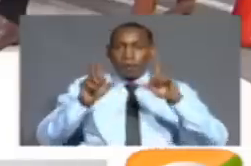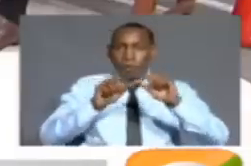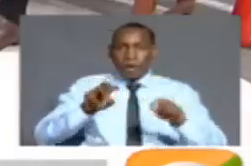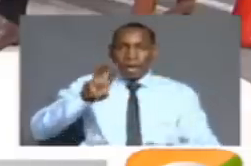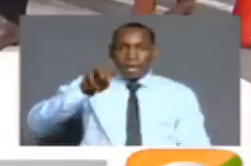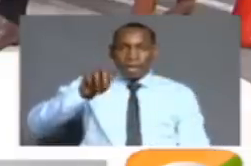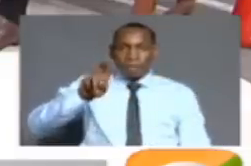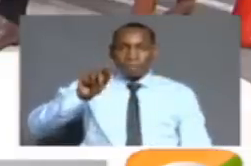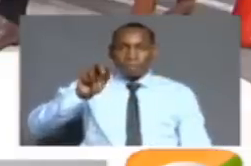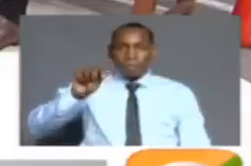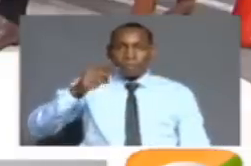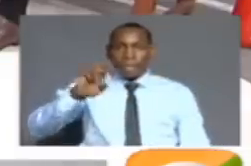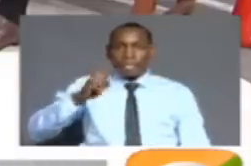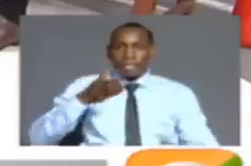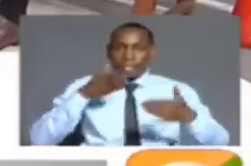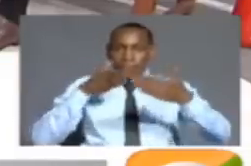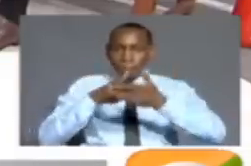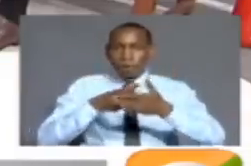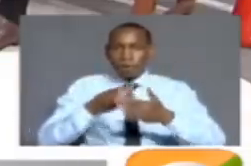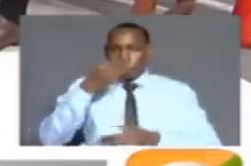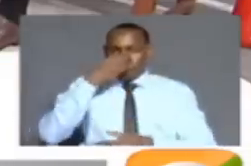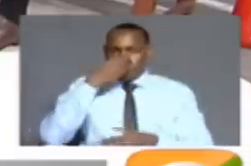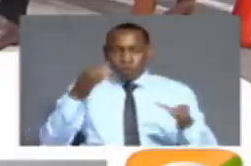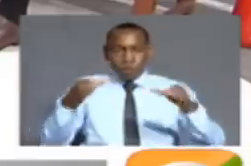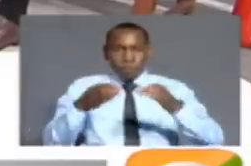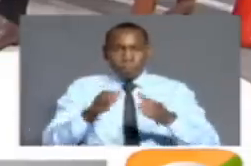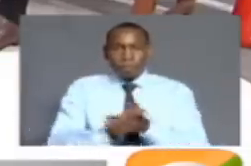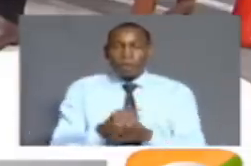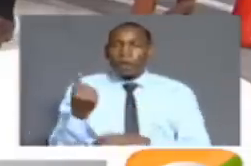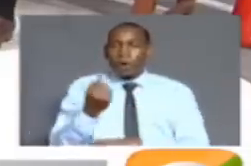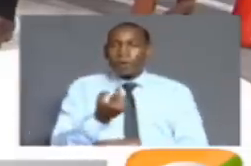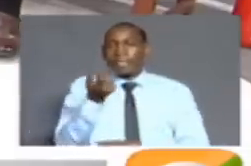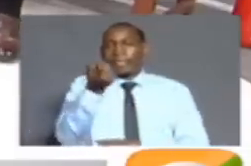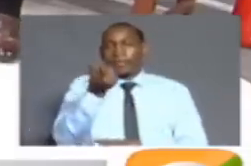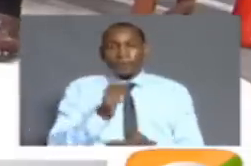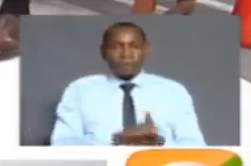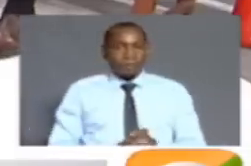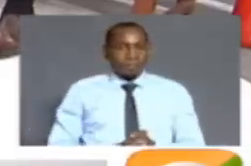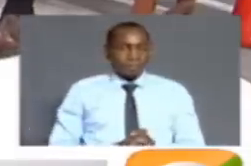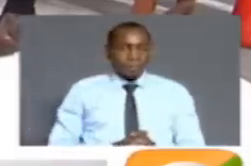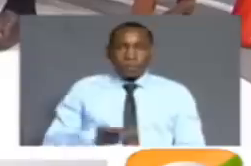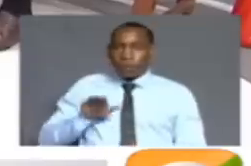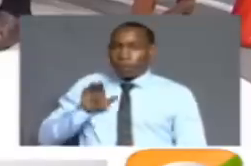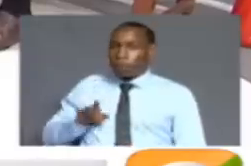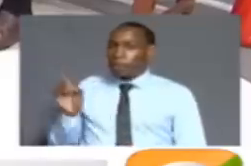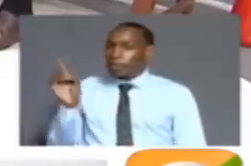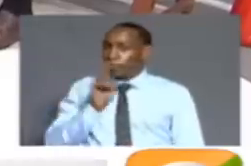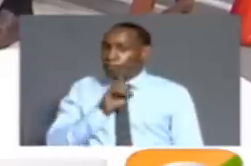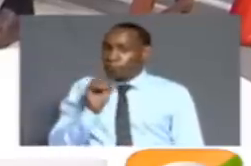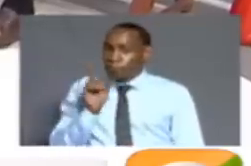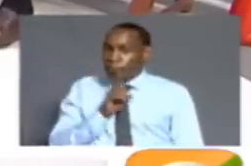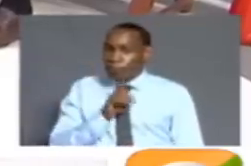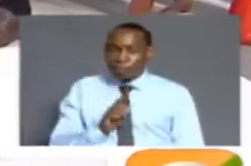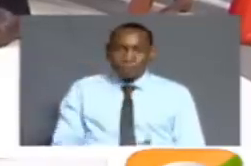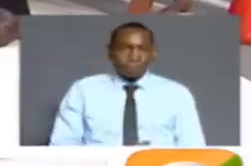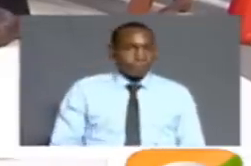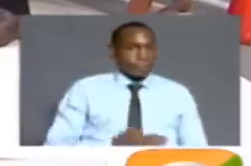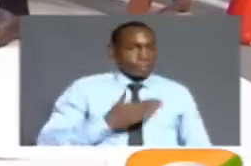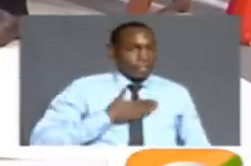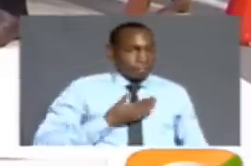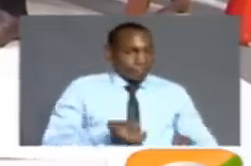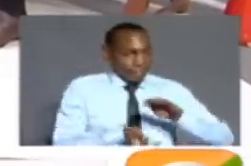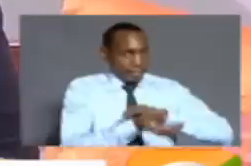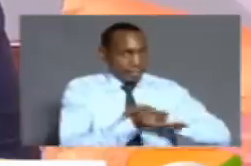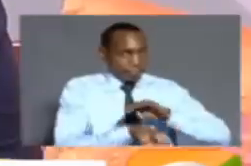The Stop Ruto movement. That's all. But they're only five or less. Let me, you know, Jeff. This woman is tough. Let me put it this way. Let me put it this way. I